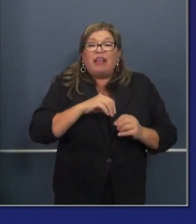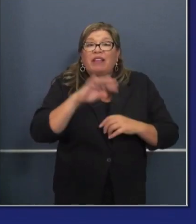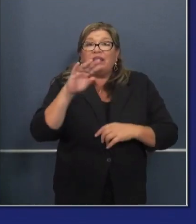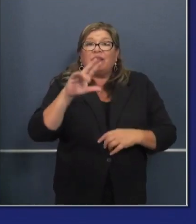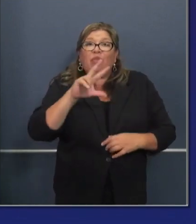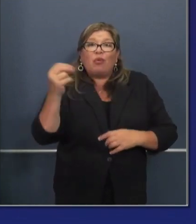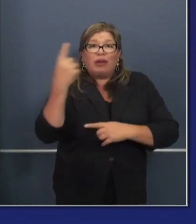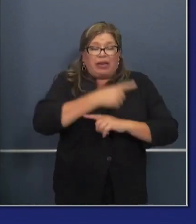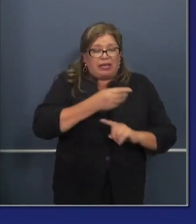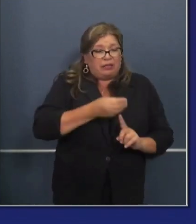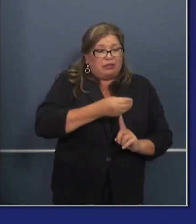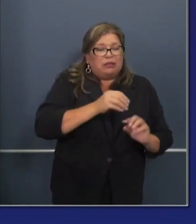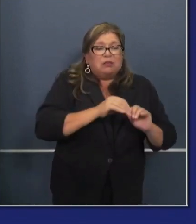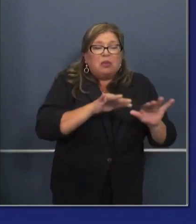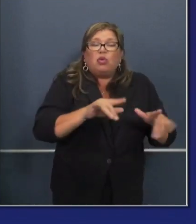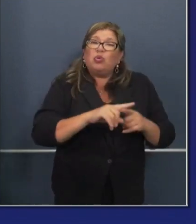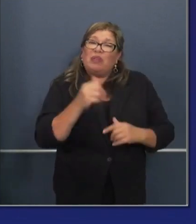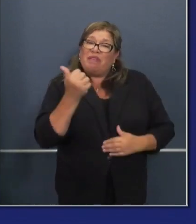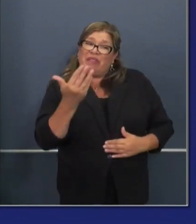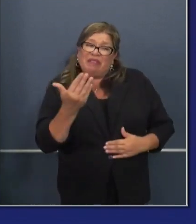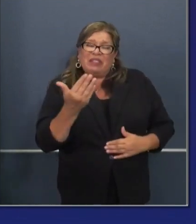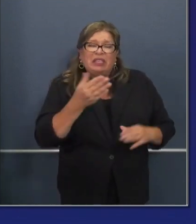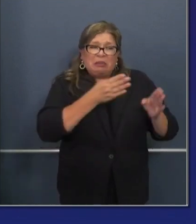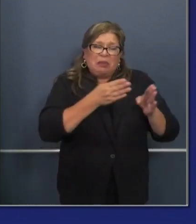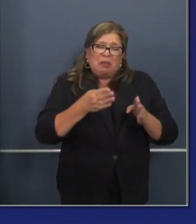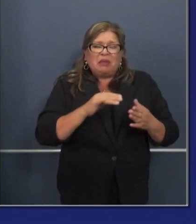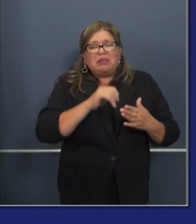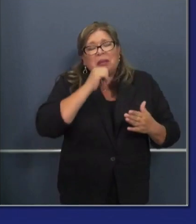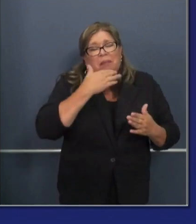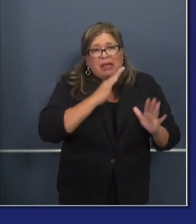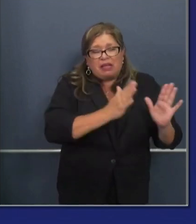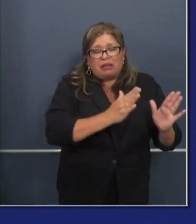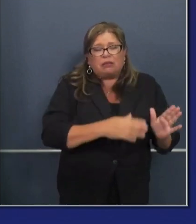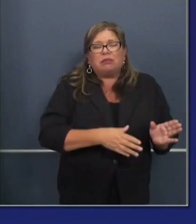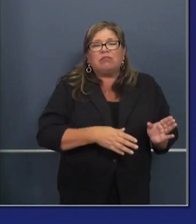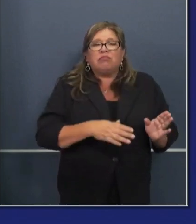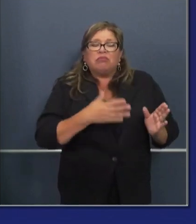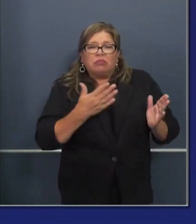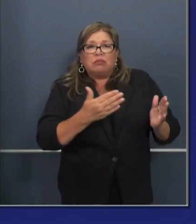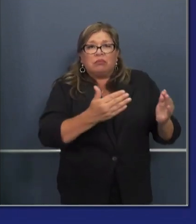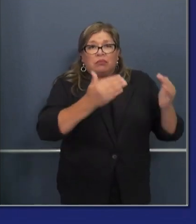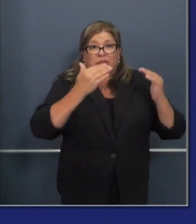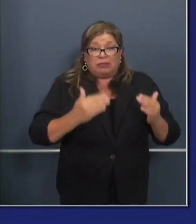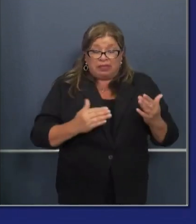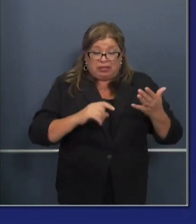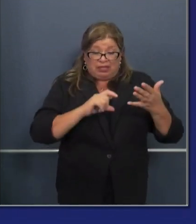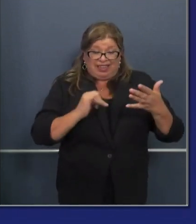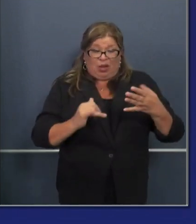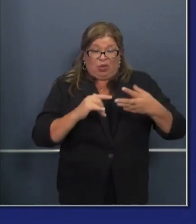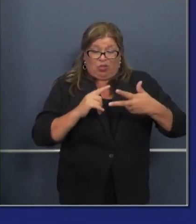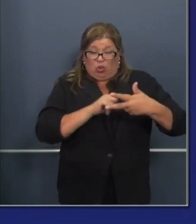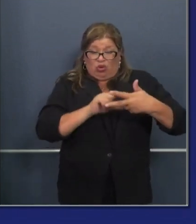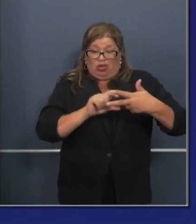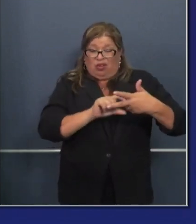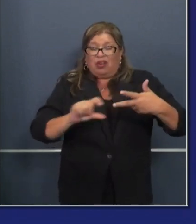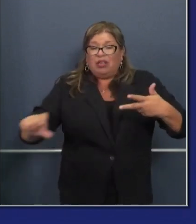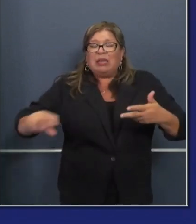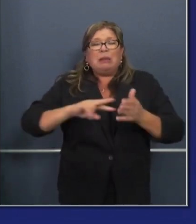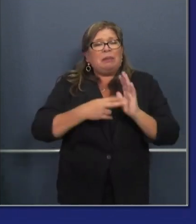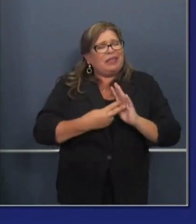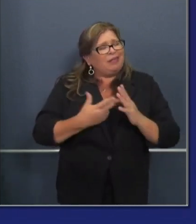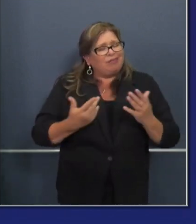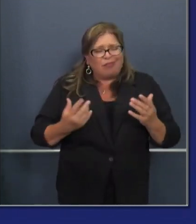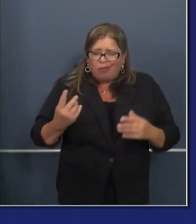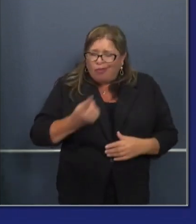less exposure, so that means wearing our face coverings even more often than we might otherwise, staying home